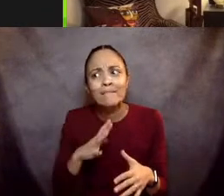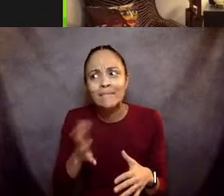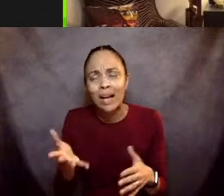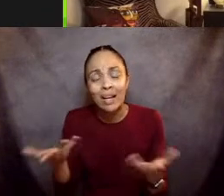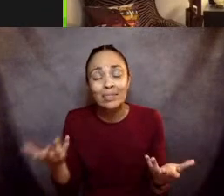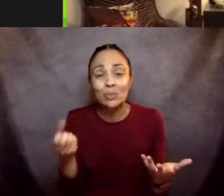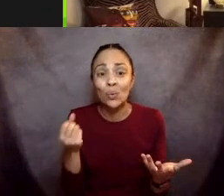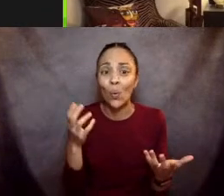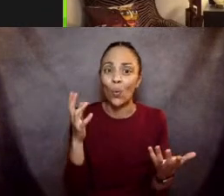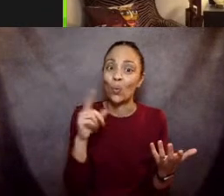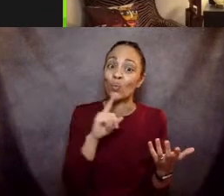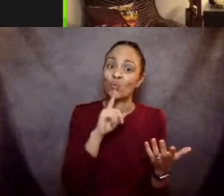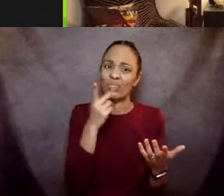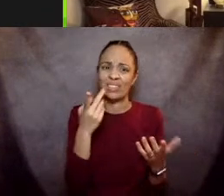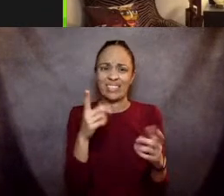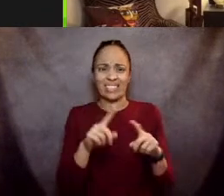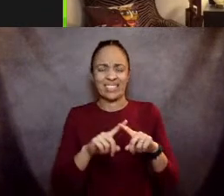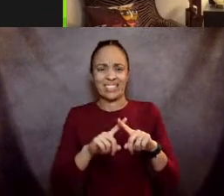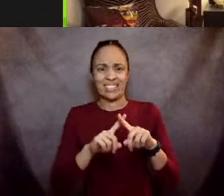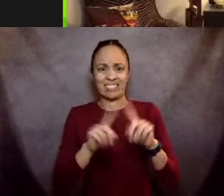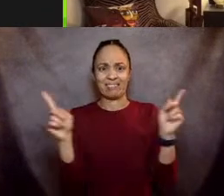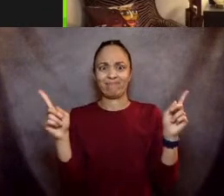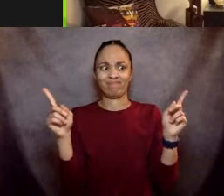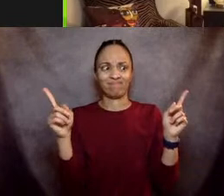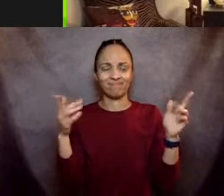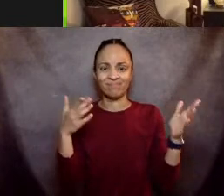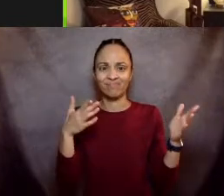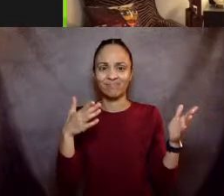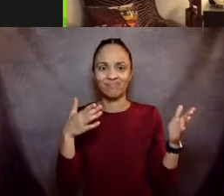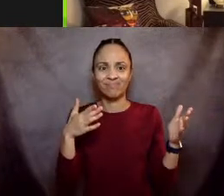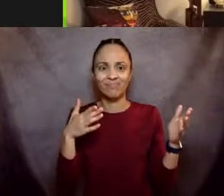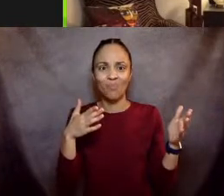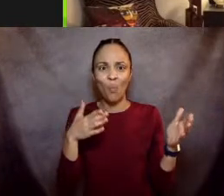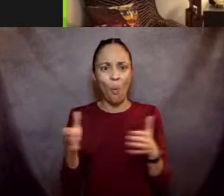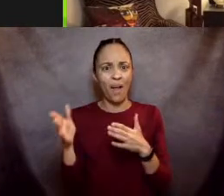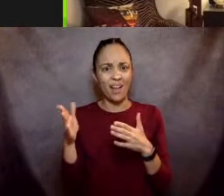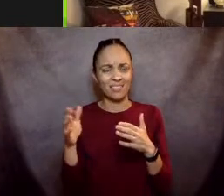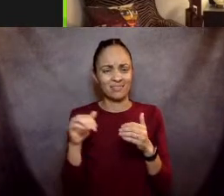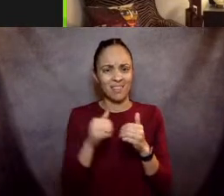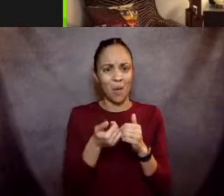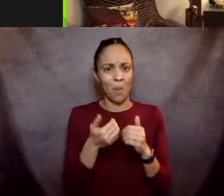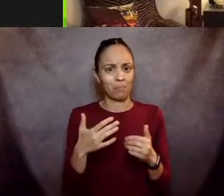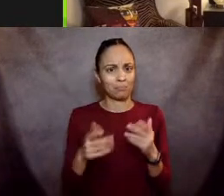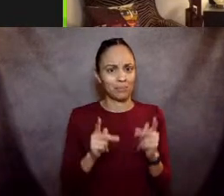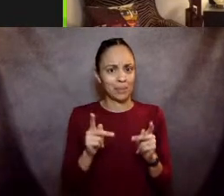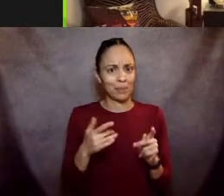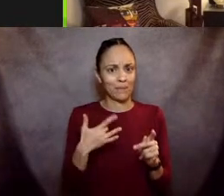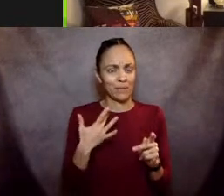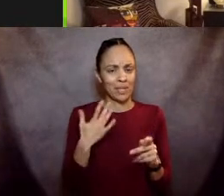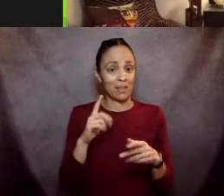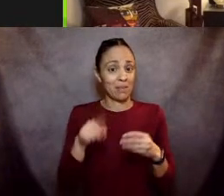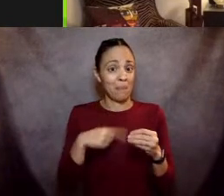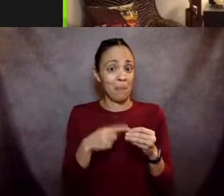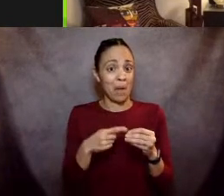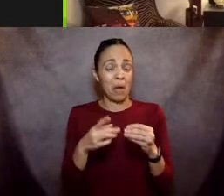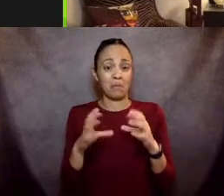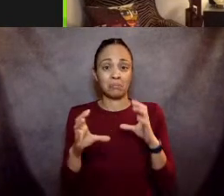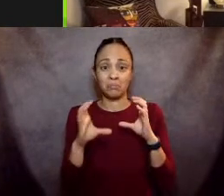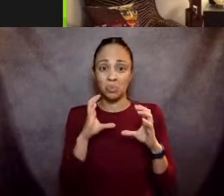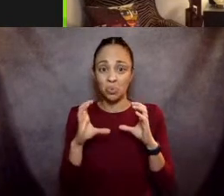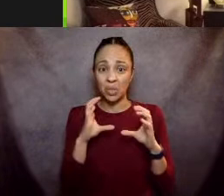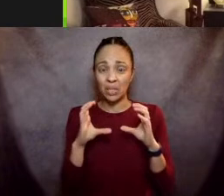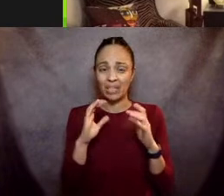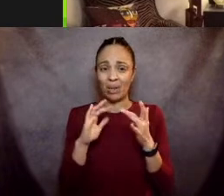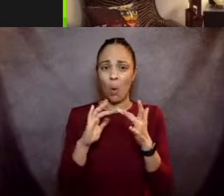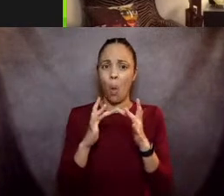a dichotomy, right? And what I found myself, so I don't teach at my institute as much. I